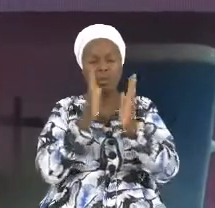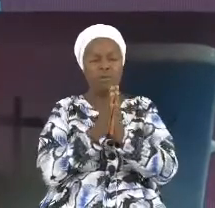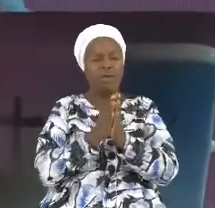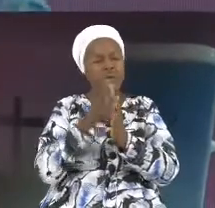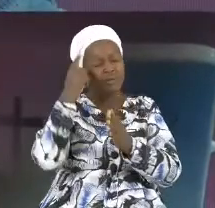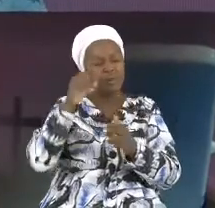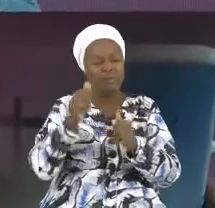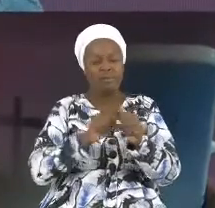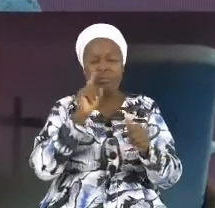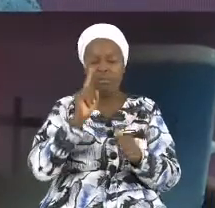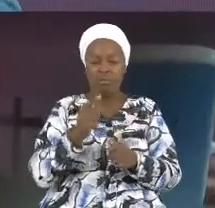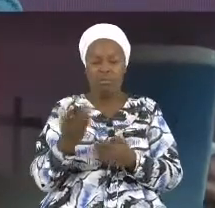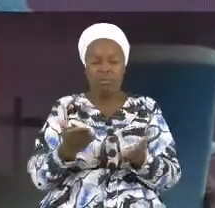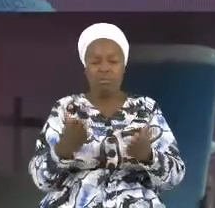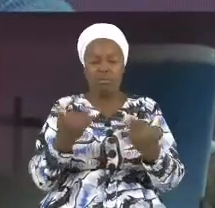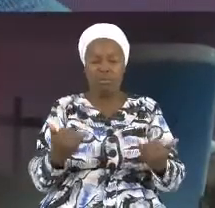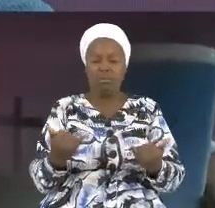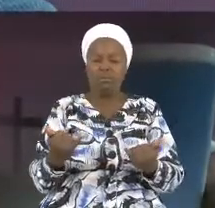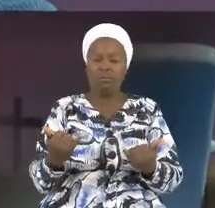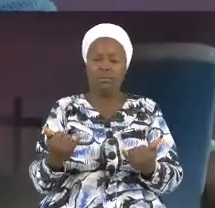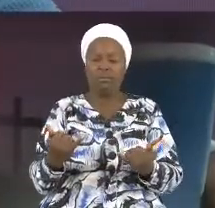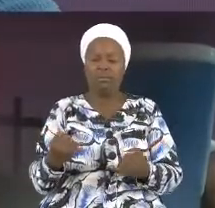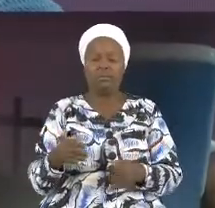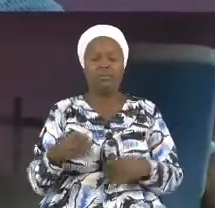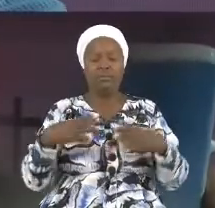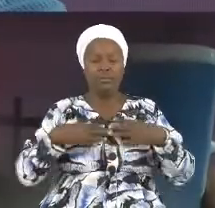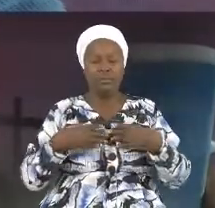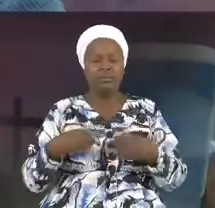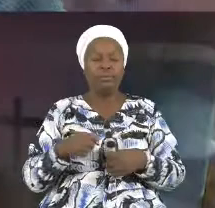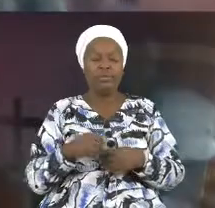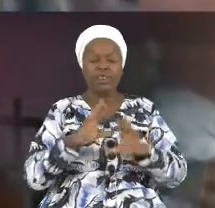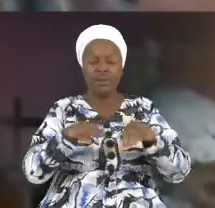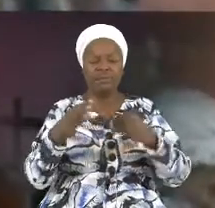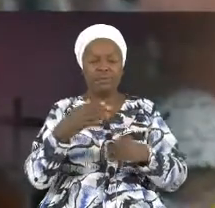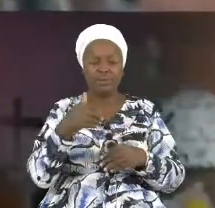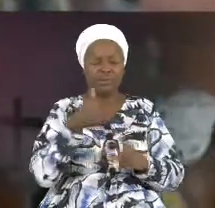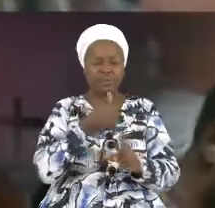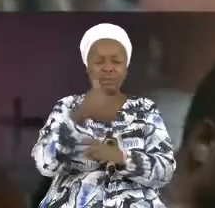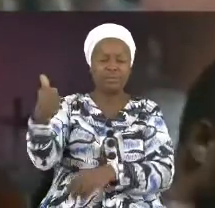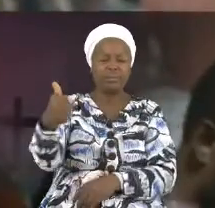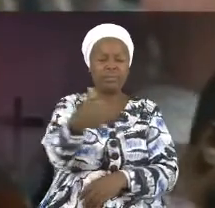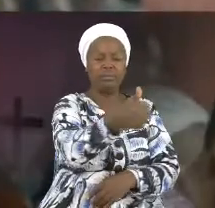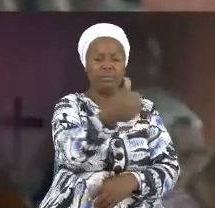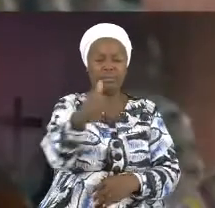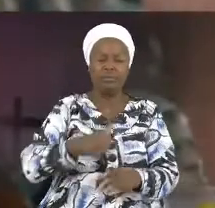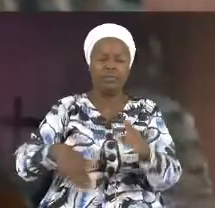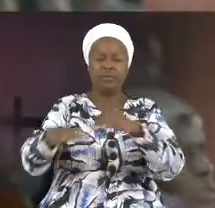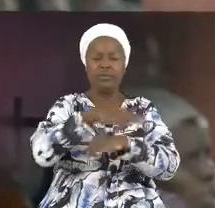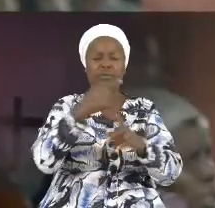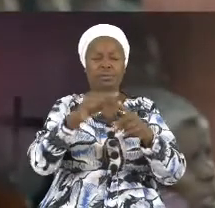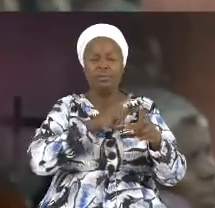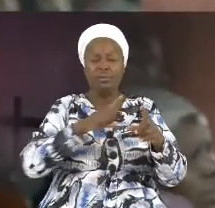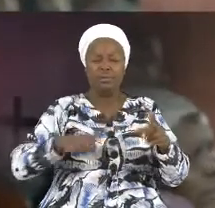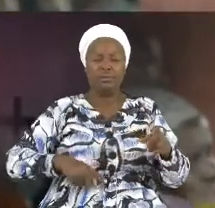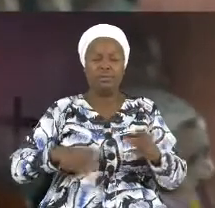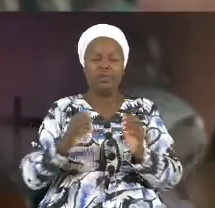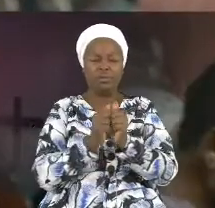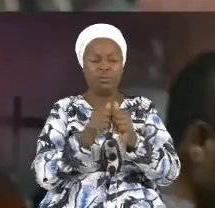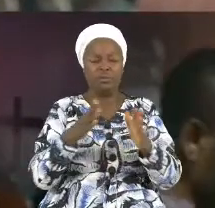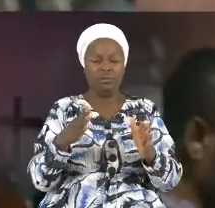now, giving themselves over to the Lord without